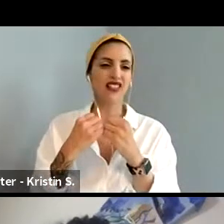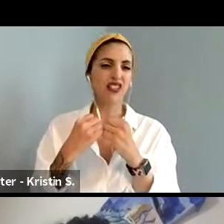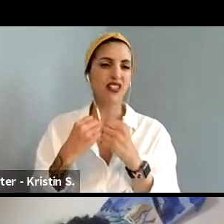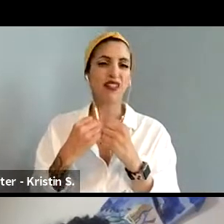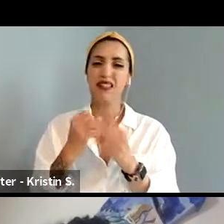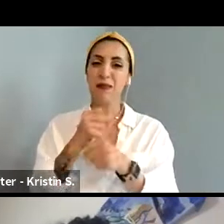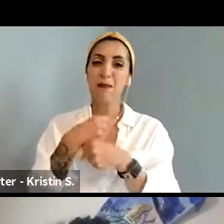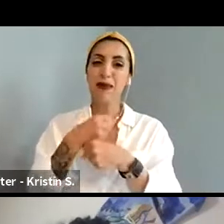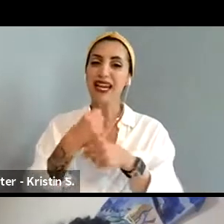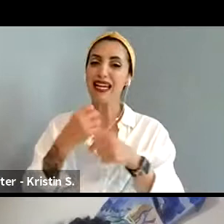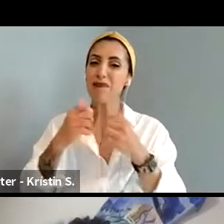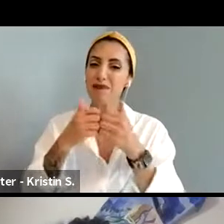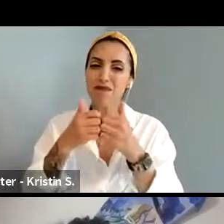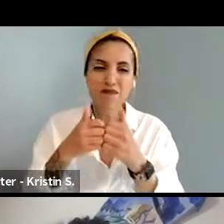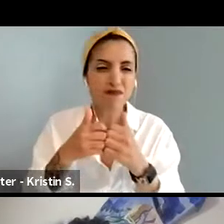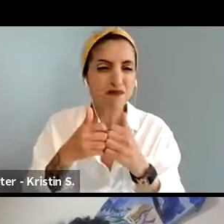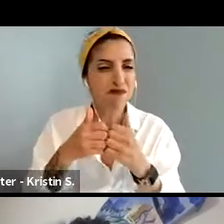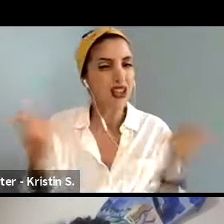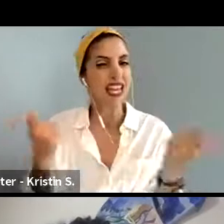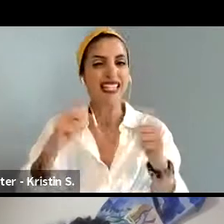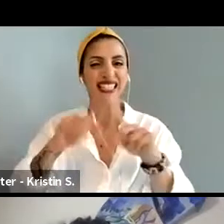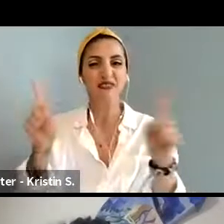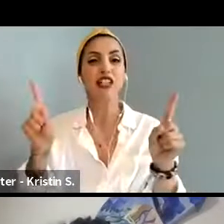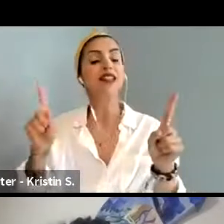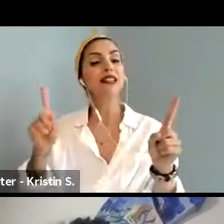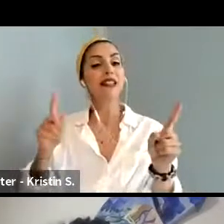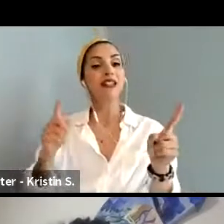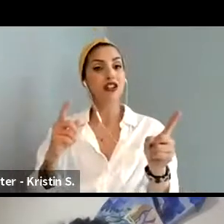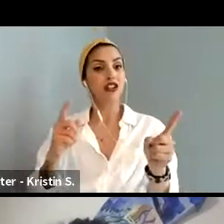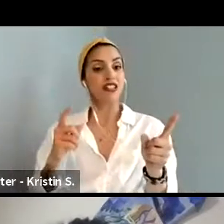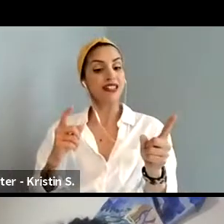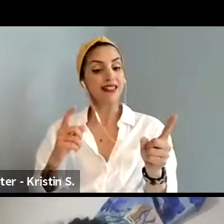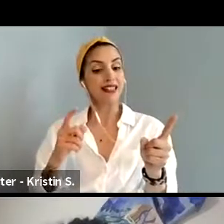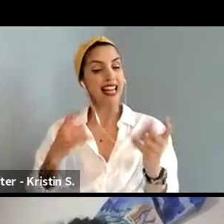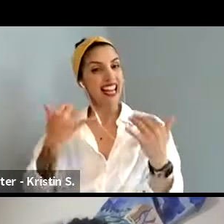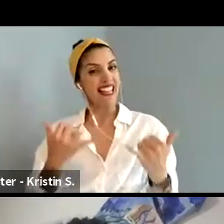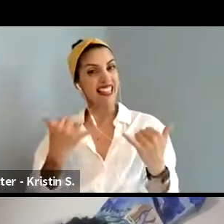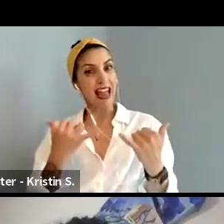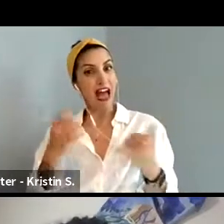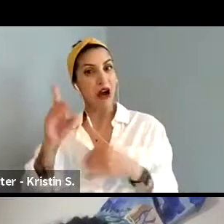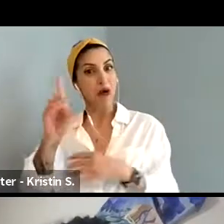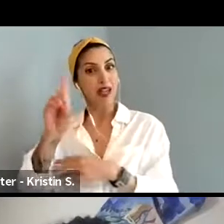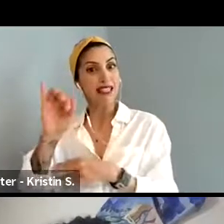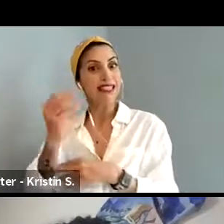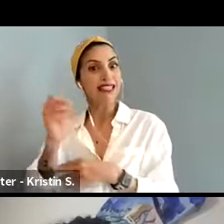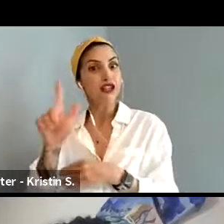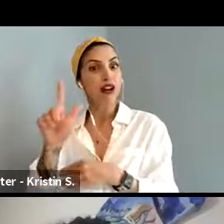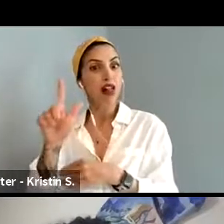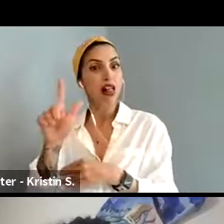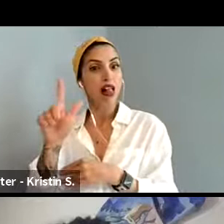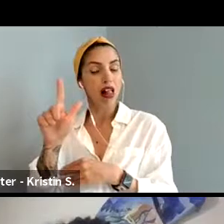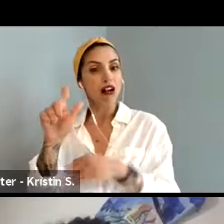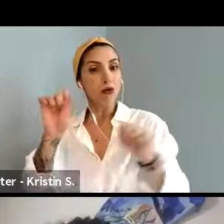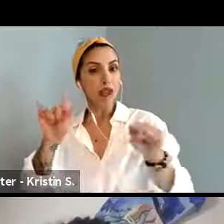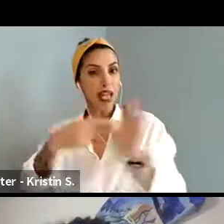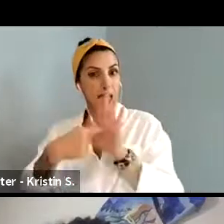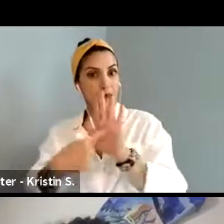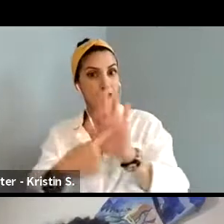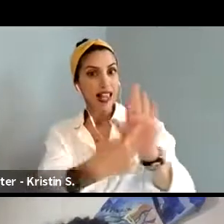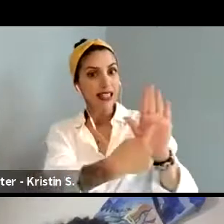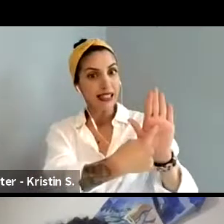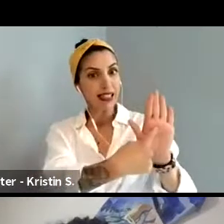difference, because for some reason, once it's digital, you can present the artwork and then someone can look at it and actually